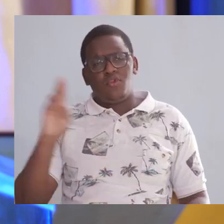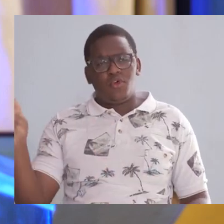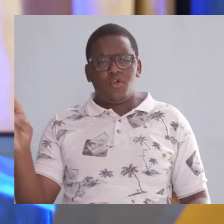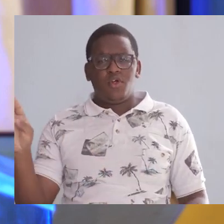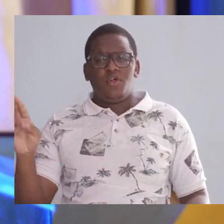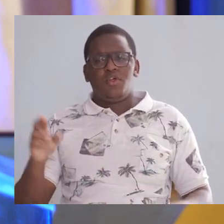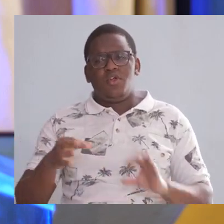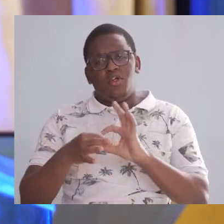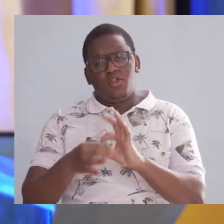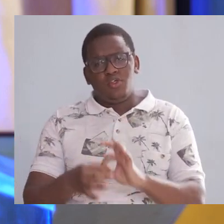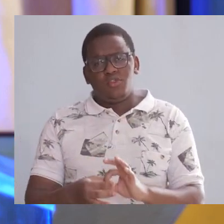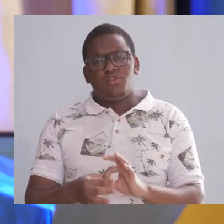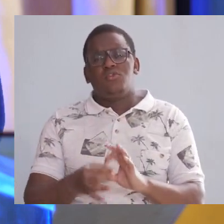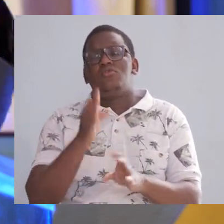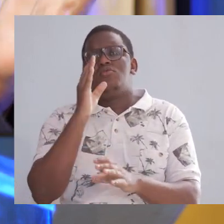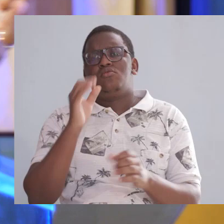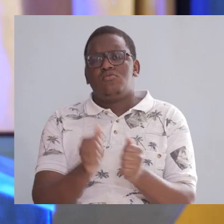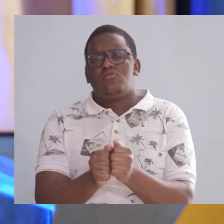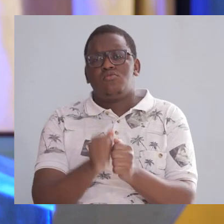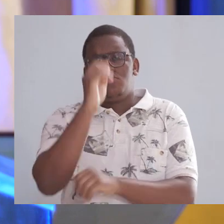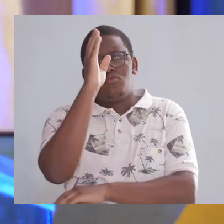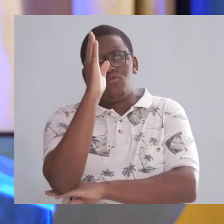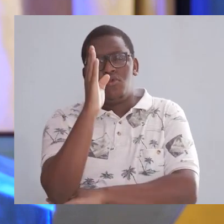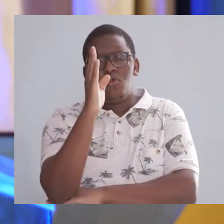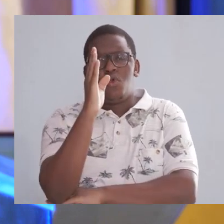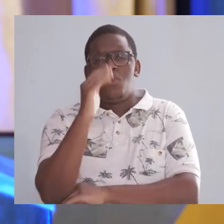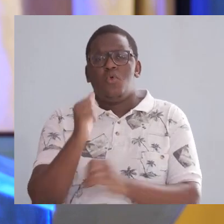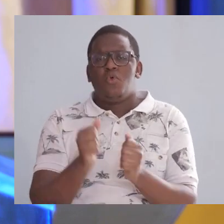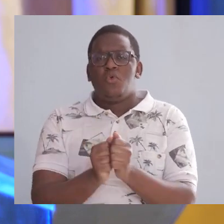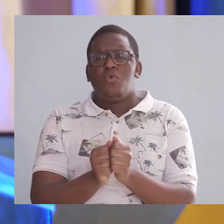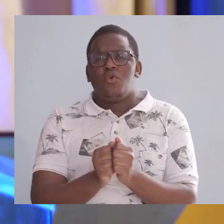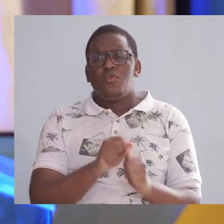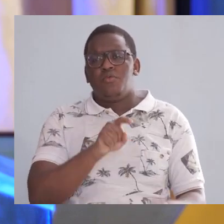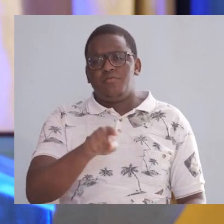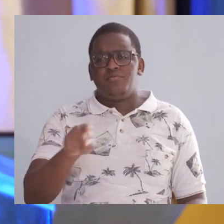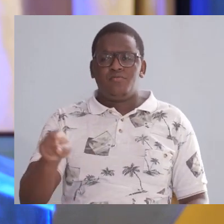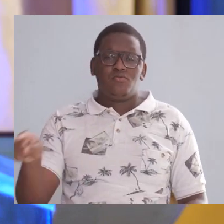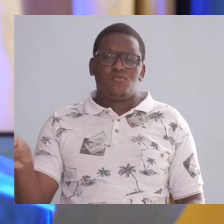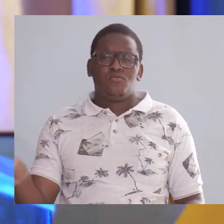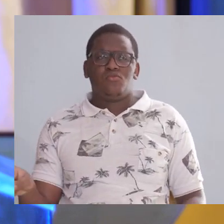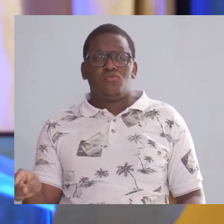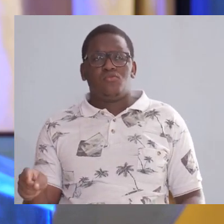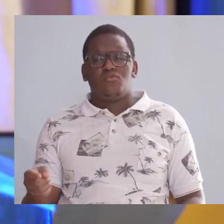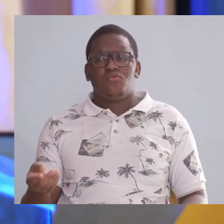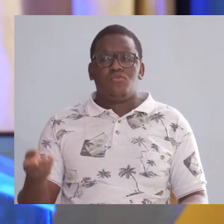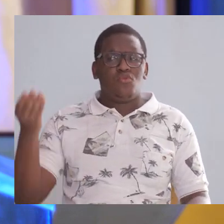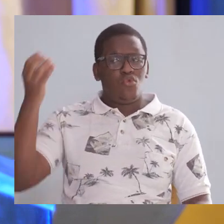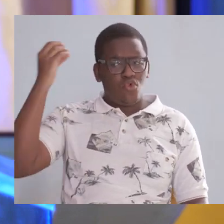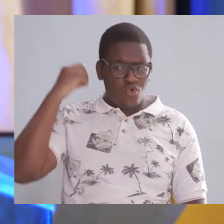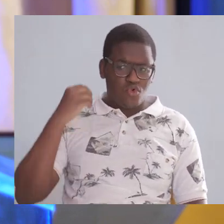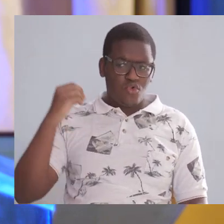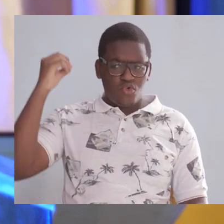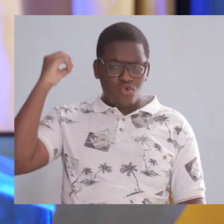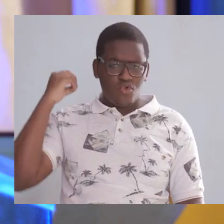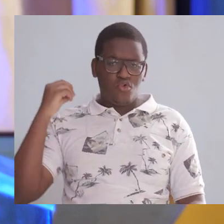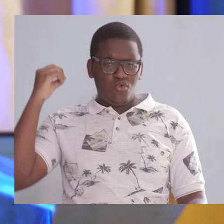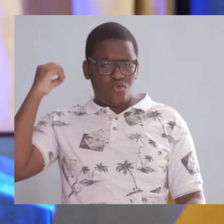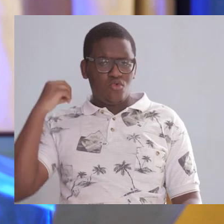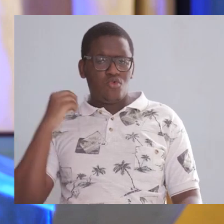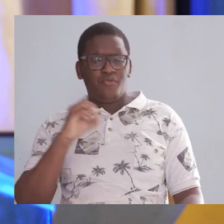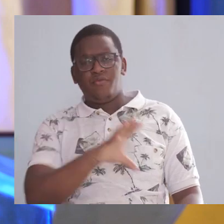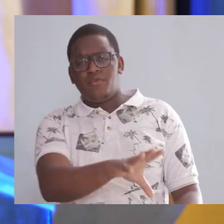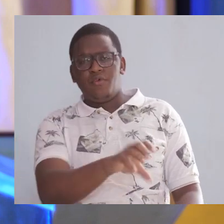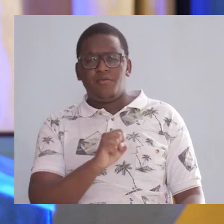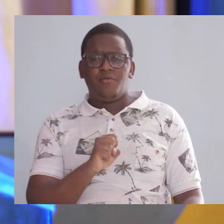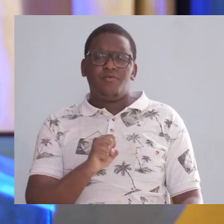God, and also in a right relationship with one another. Where is the origin of theft? Or what is the